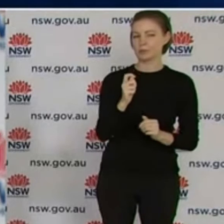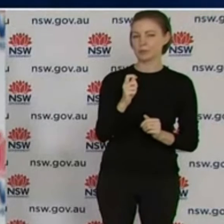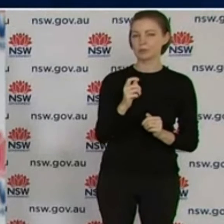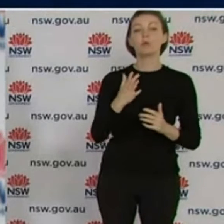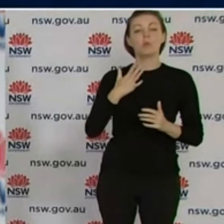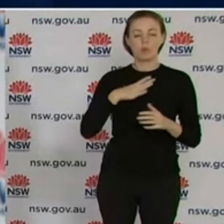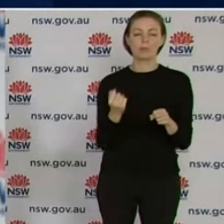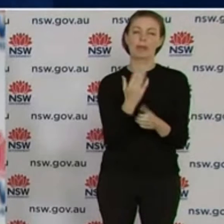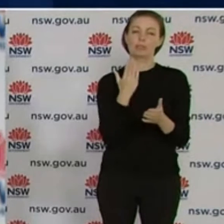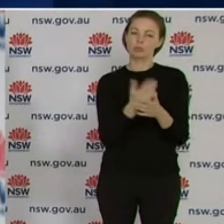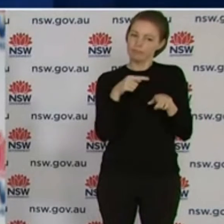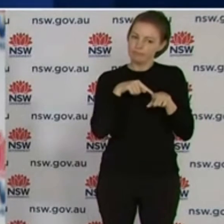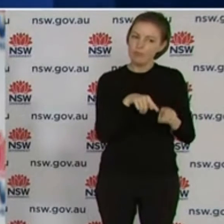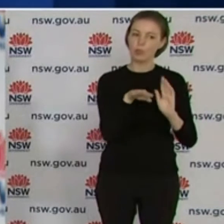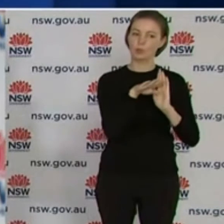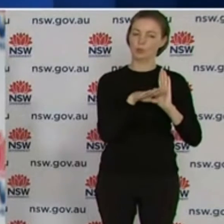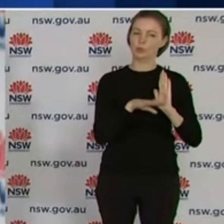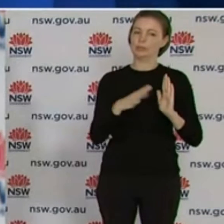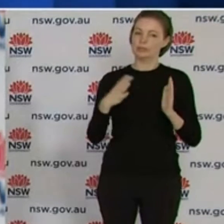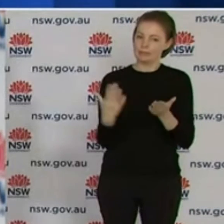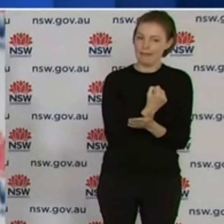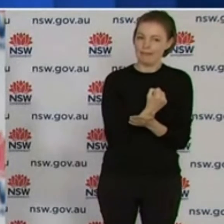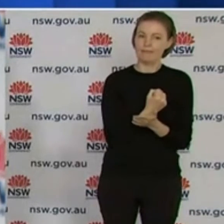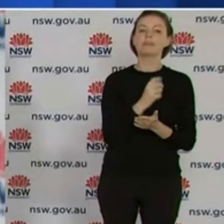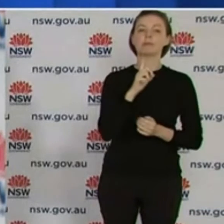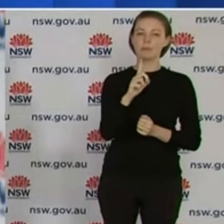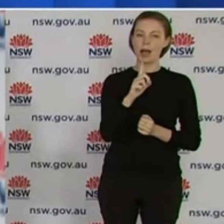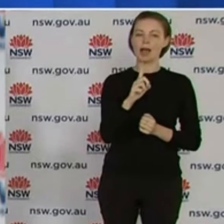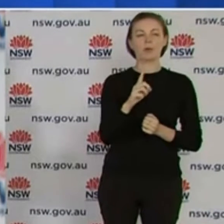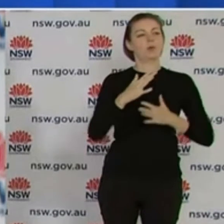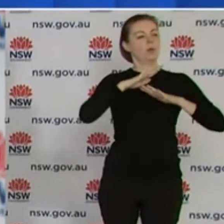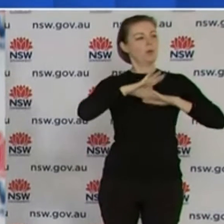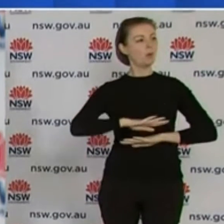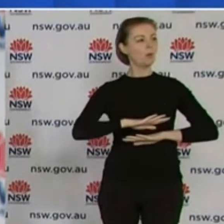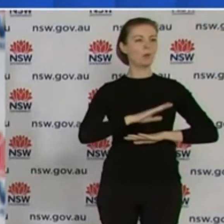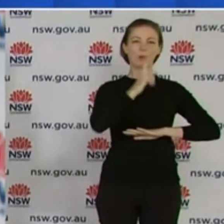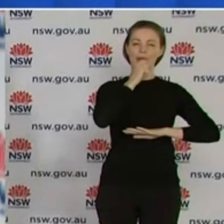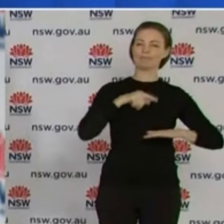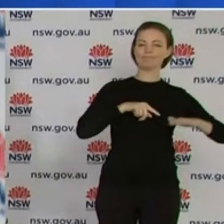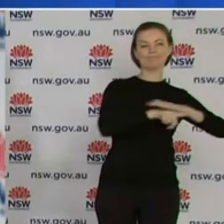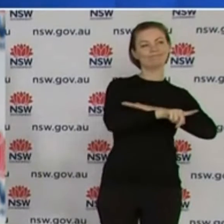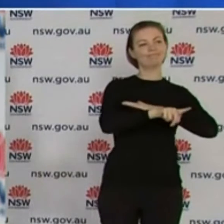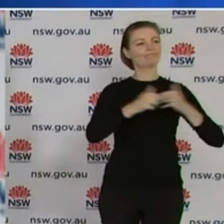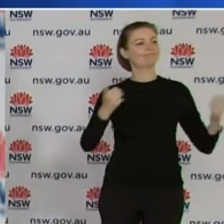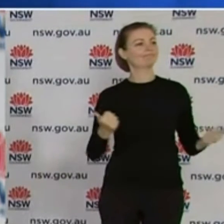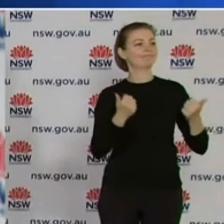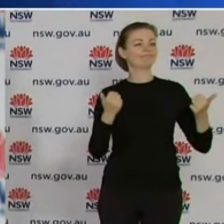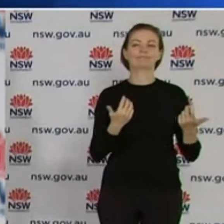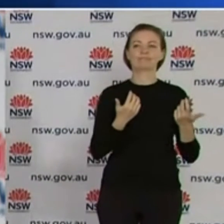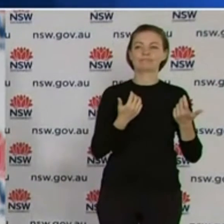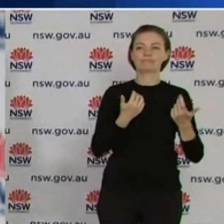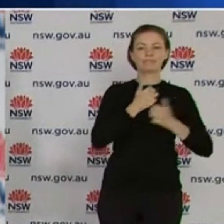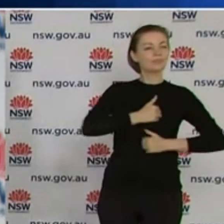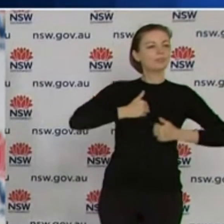much as possible and prevent seeding. But I think all of us appreciate the importance of enjoying the warmer weather and positive mental